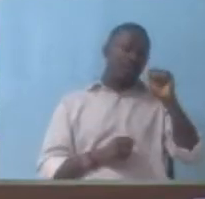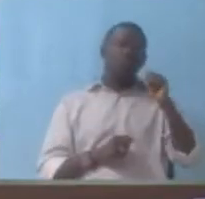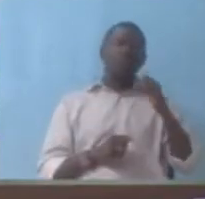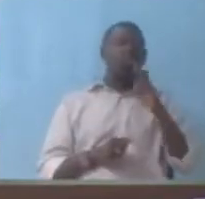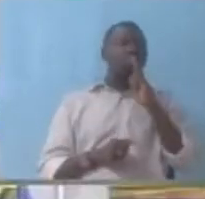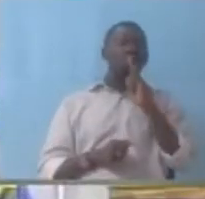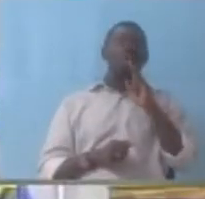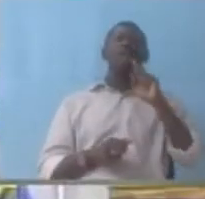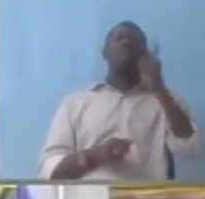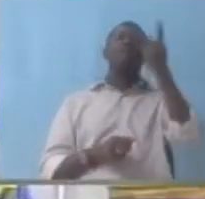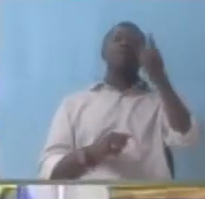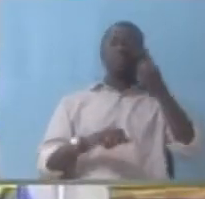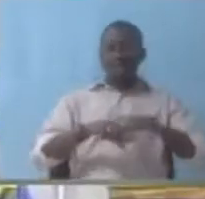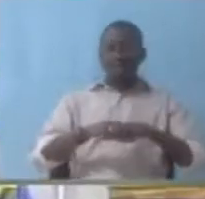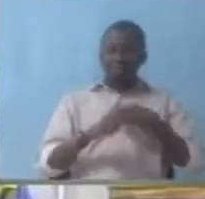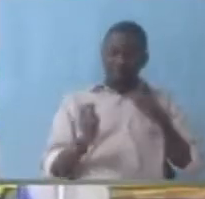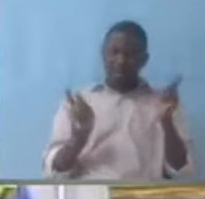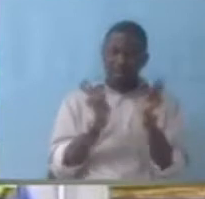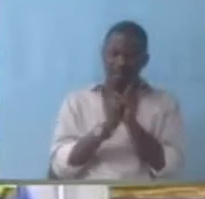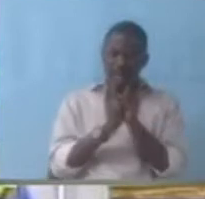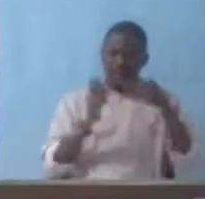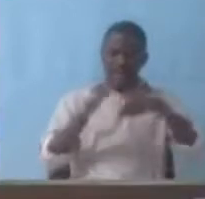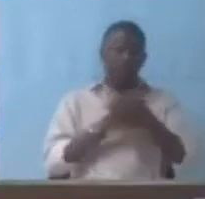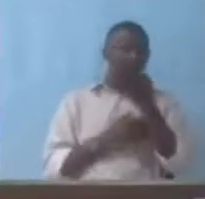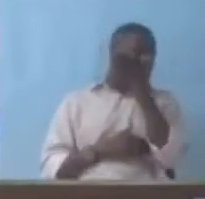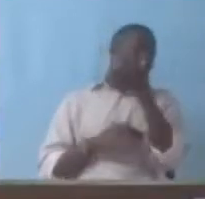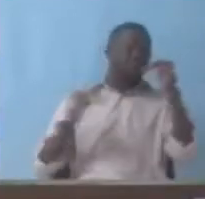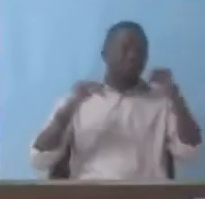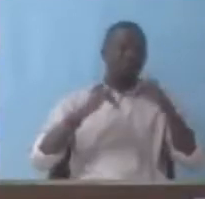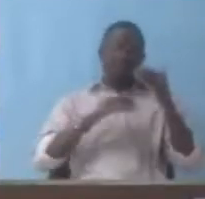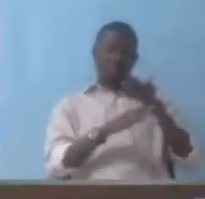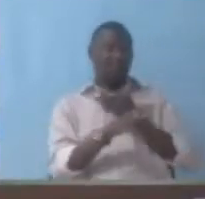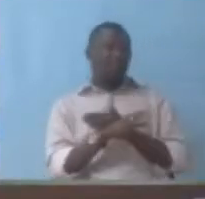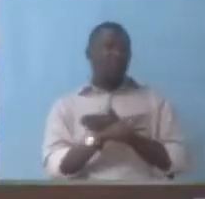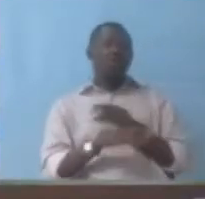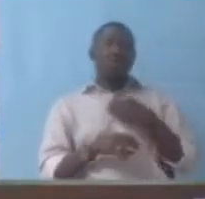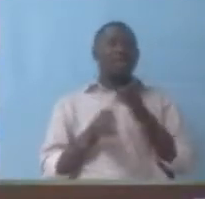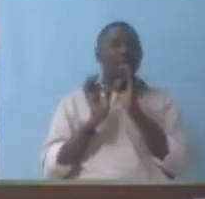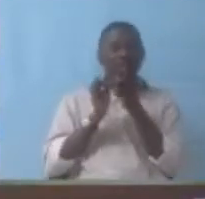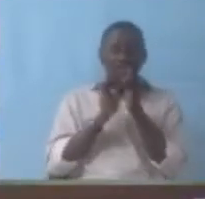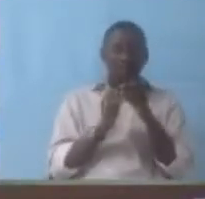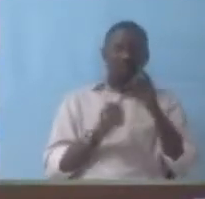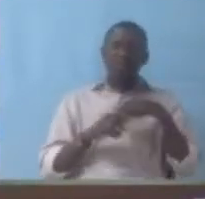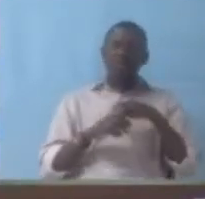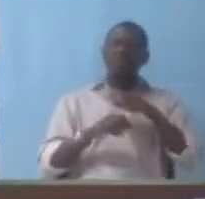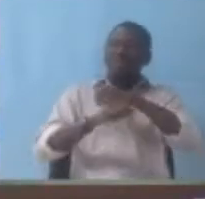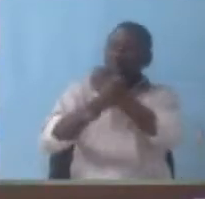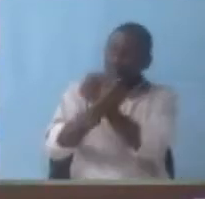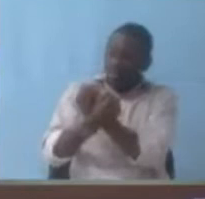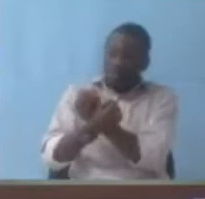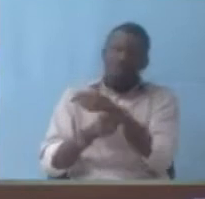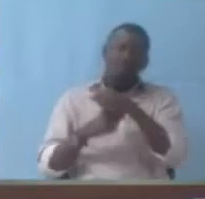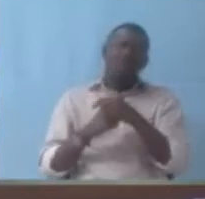may I long call him senior, follow to Nabe Nyojela Obendulato. That the detention of officers, military and